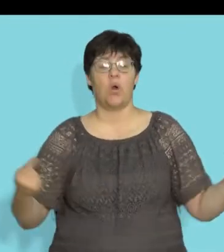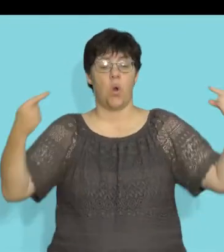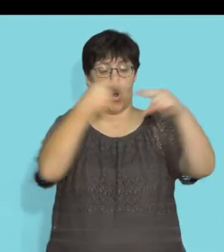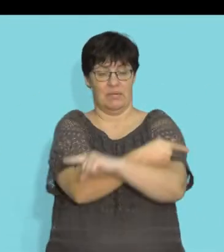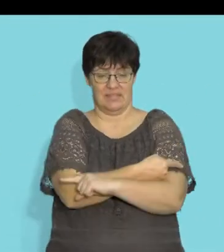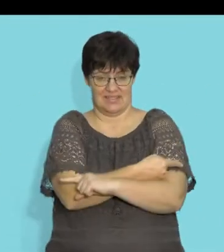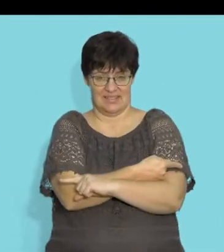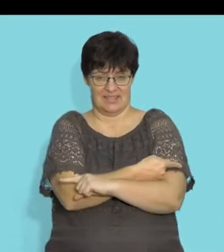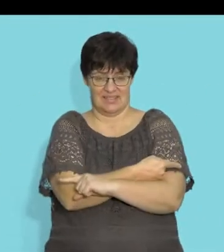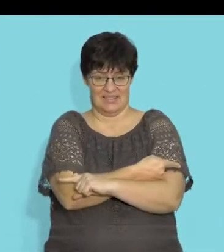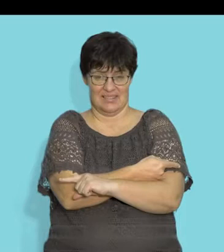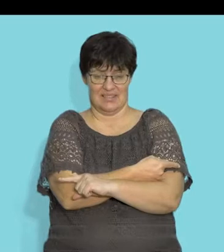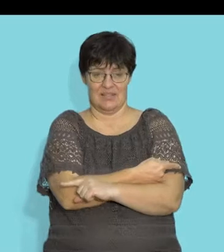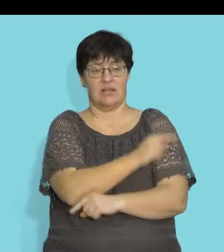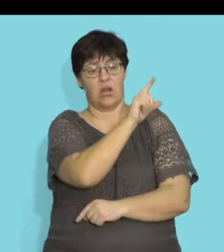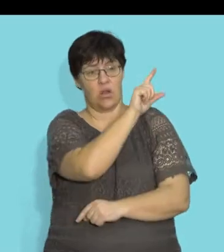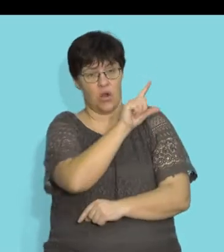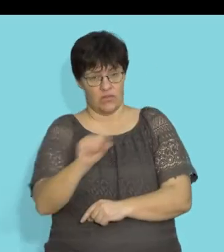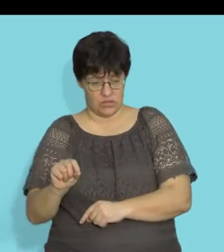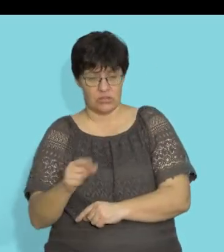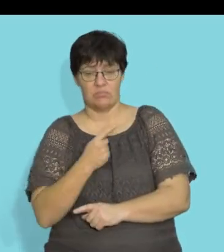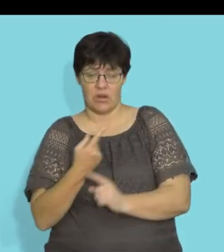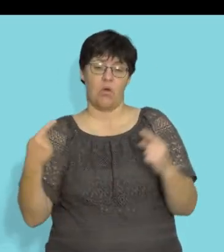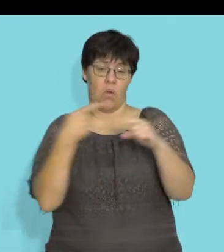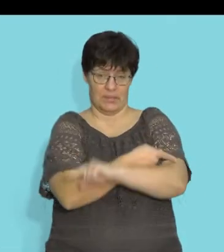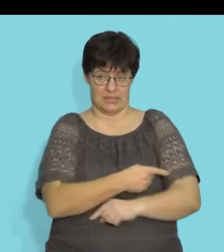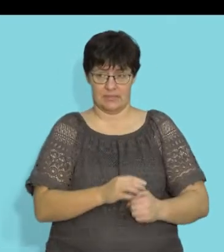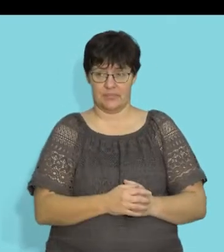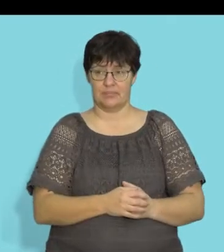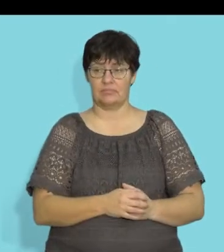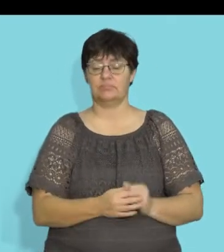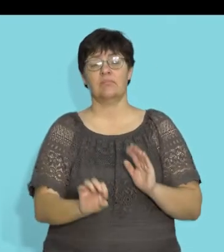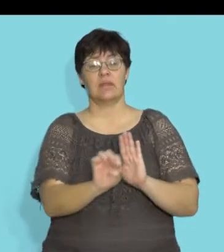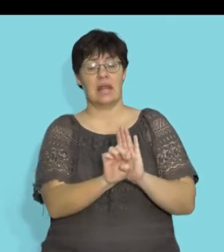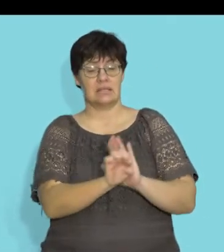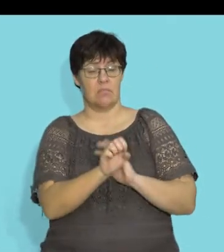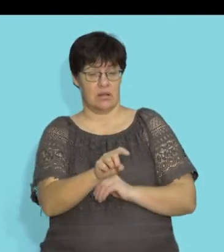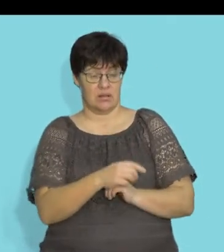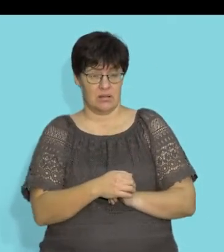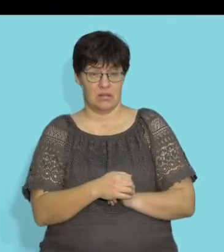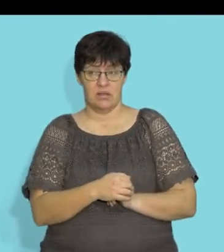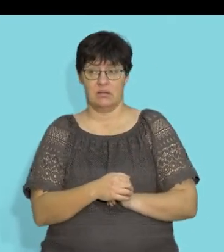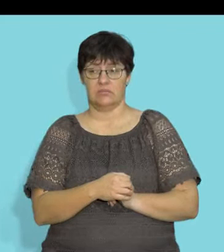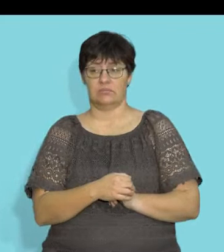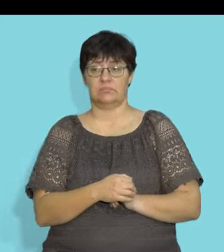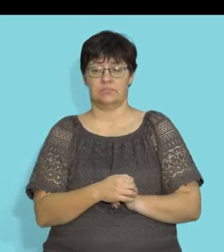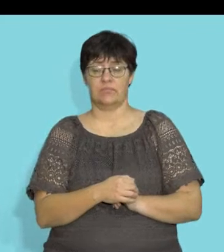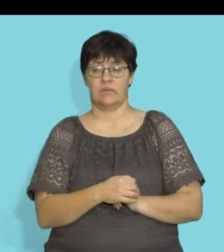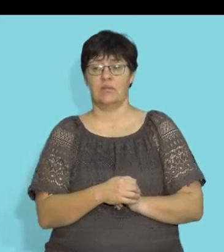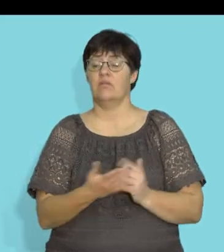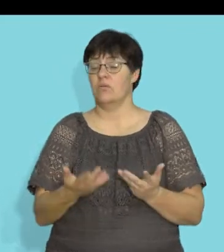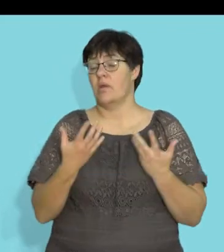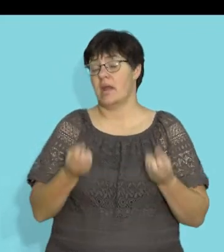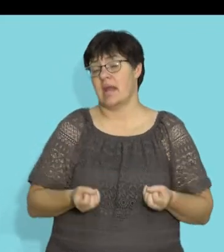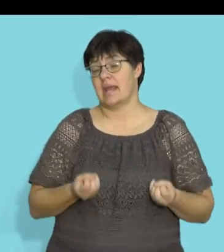complete opposite of a series that converges. So an example of a series that diverges,